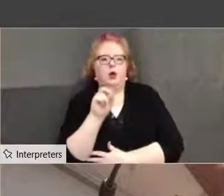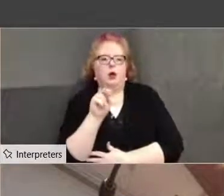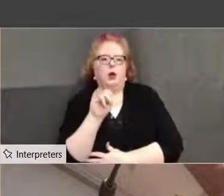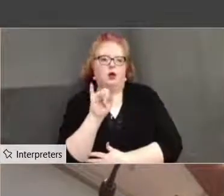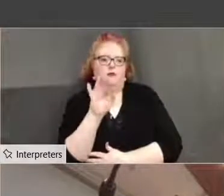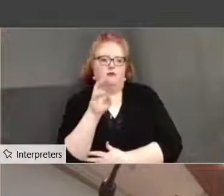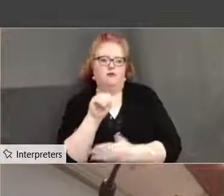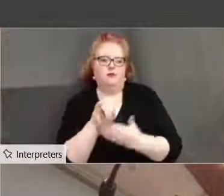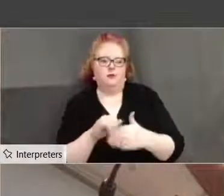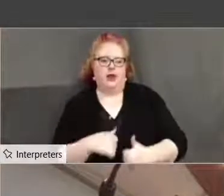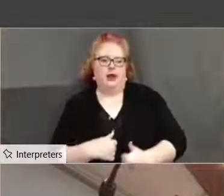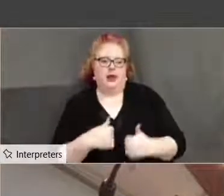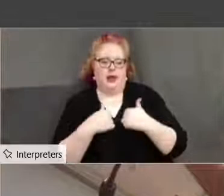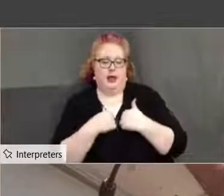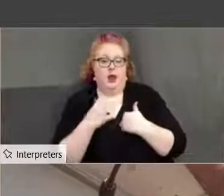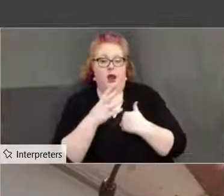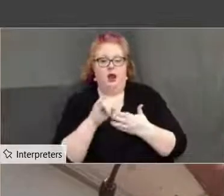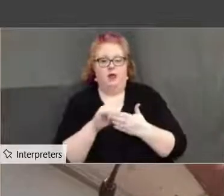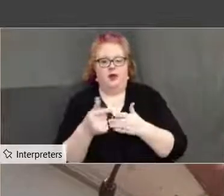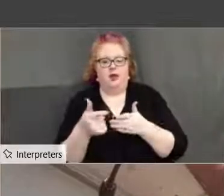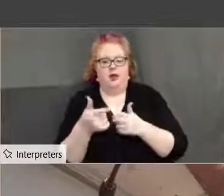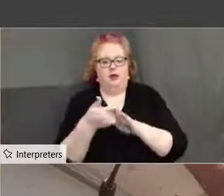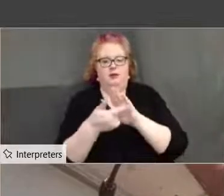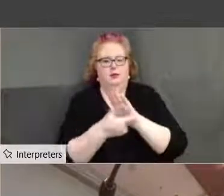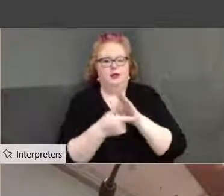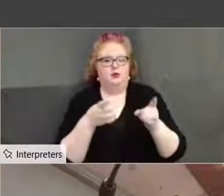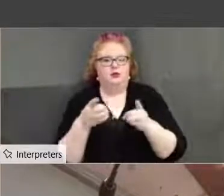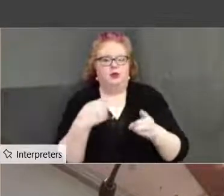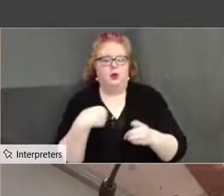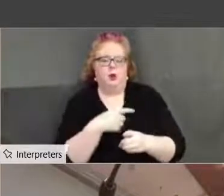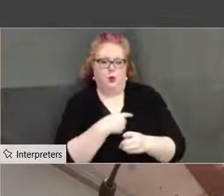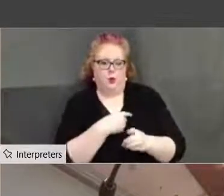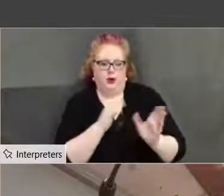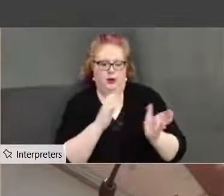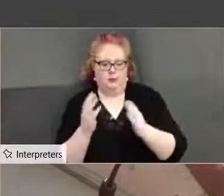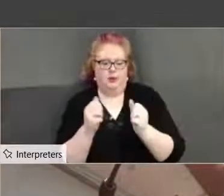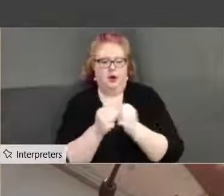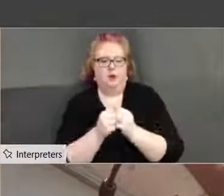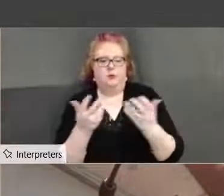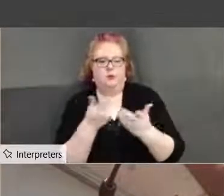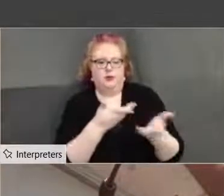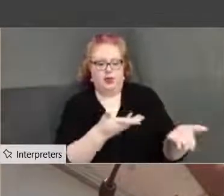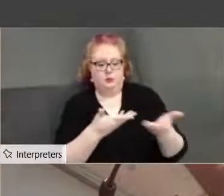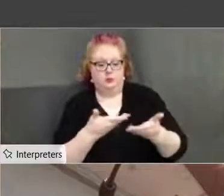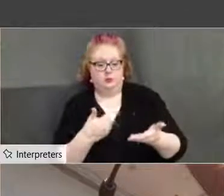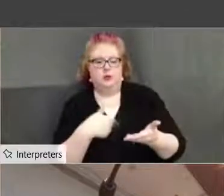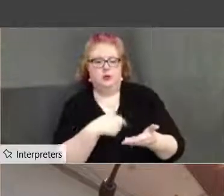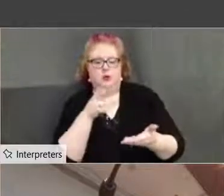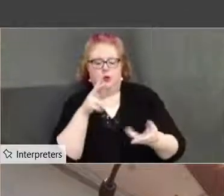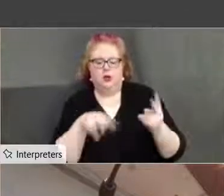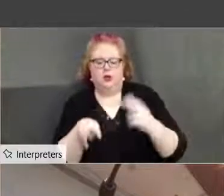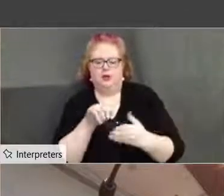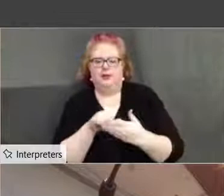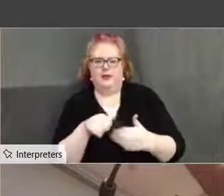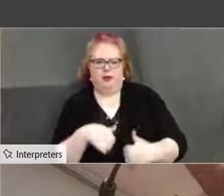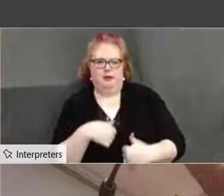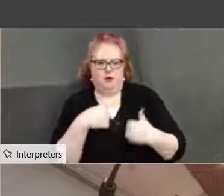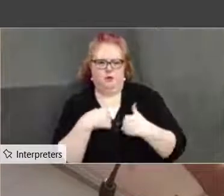description, we did compare that with what they presented us. That is correct, but we will look at that address to confirm that.